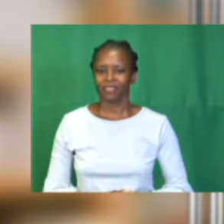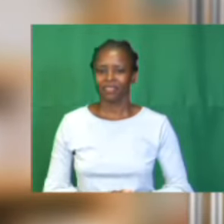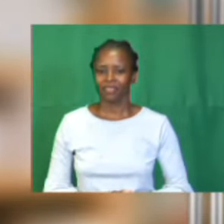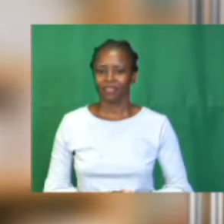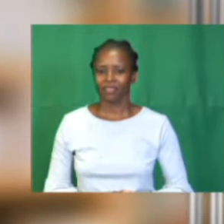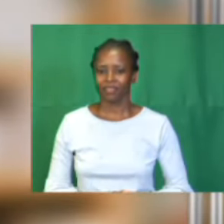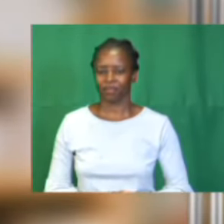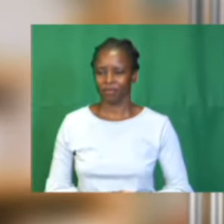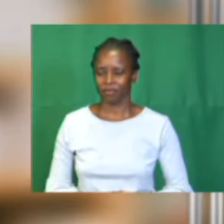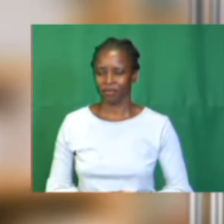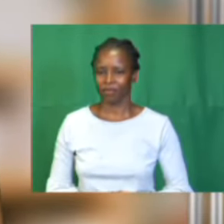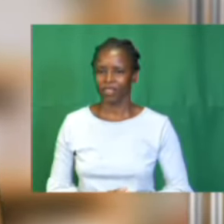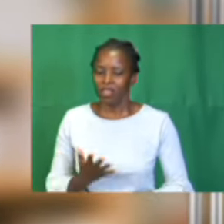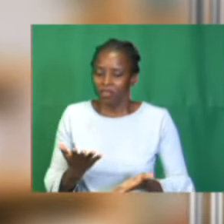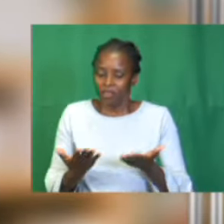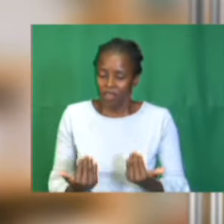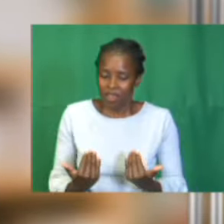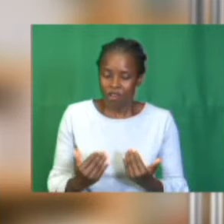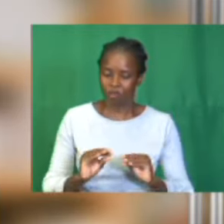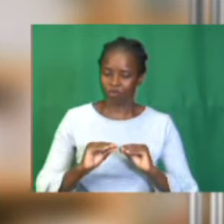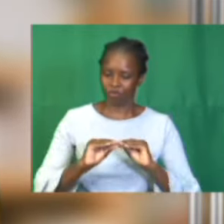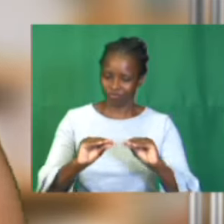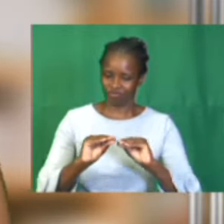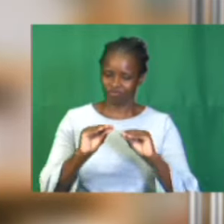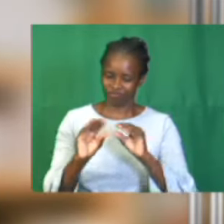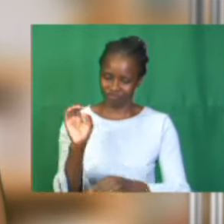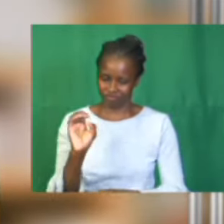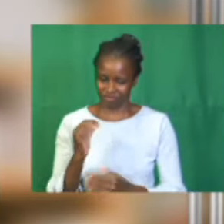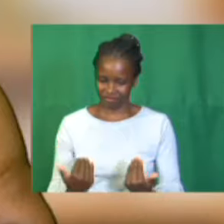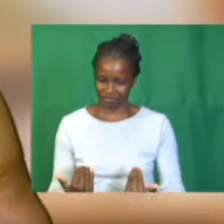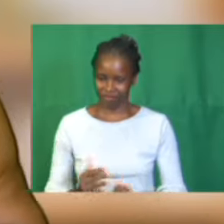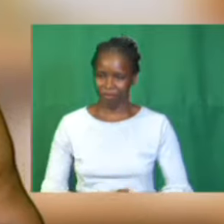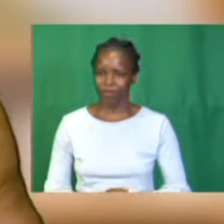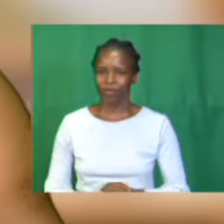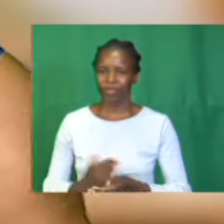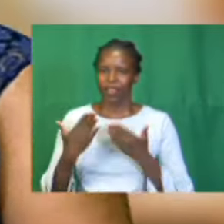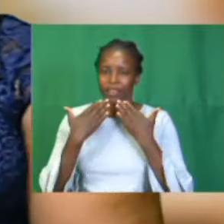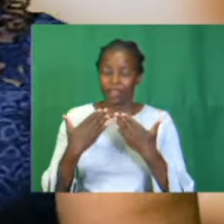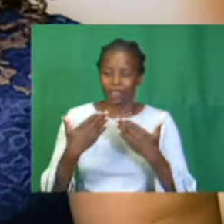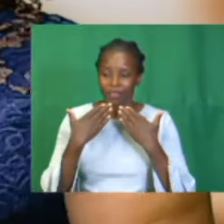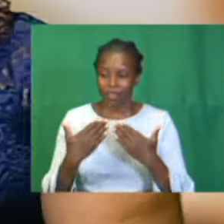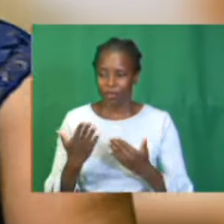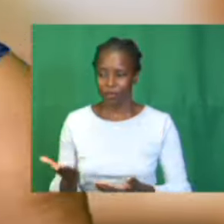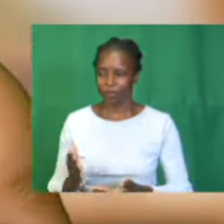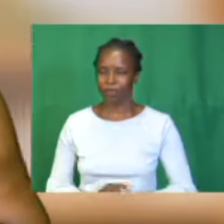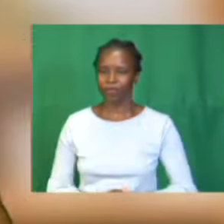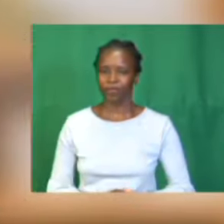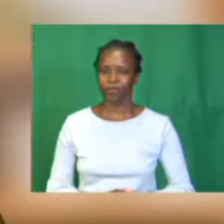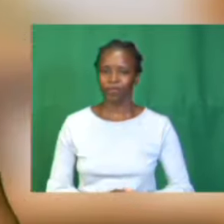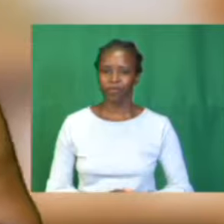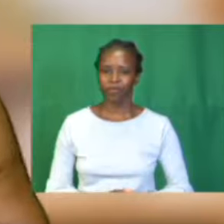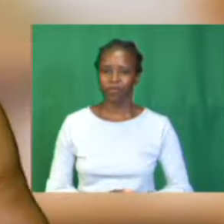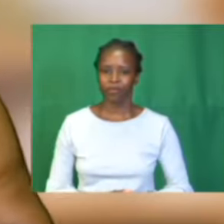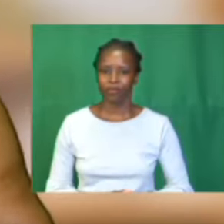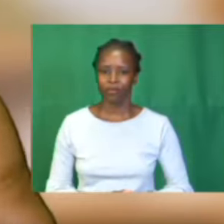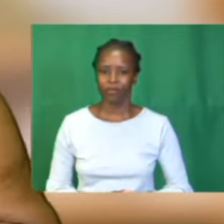let Miss P take us through without wasting any further ado. All right, thank you very much, love. So I will now go